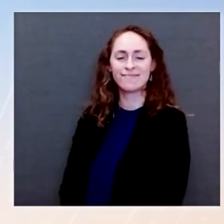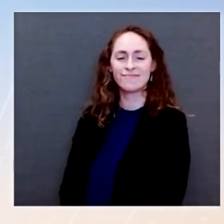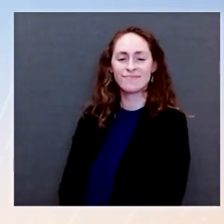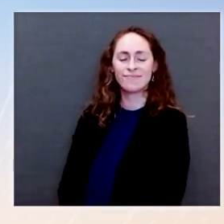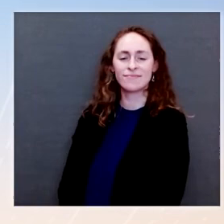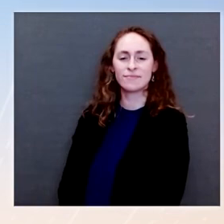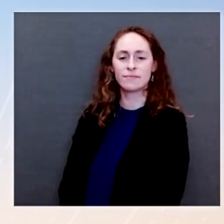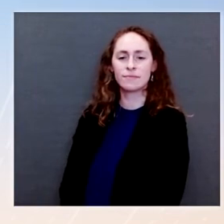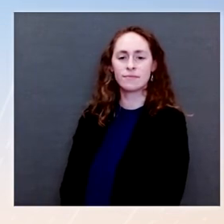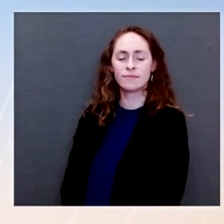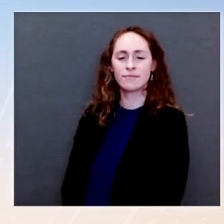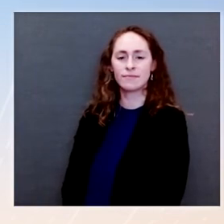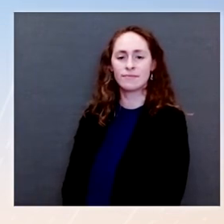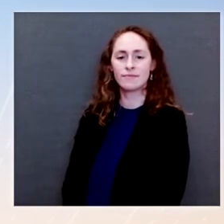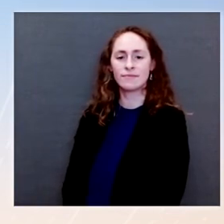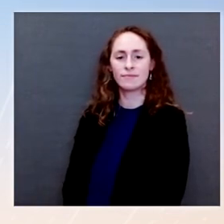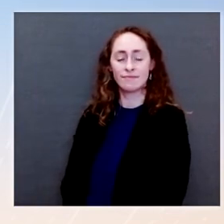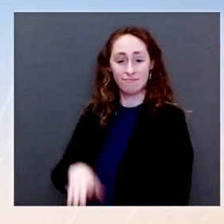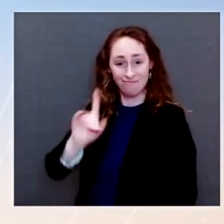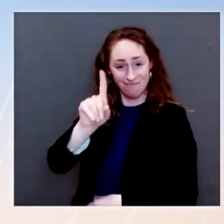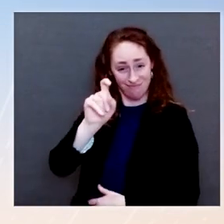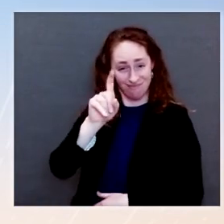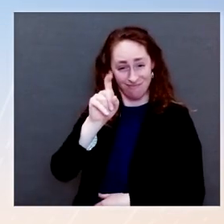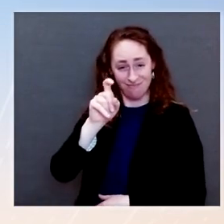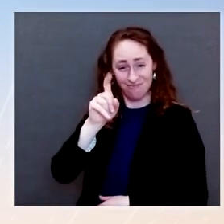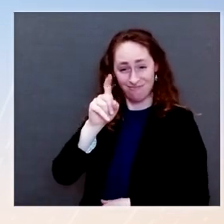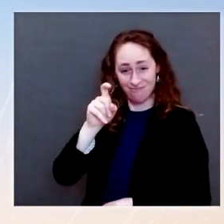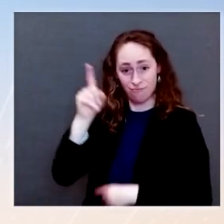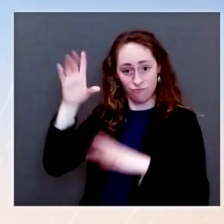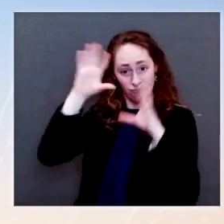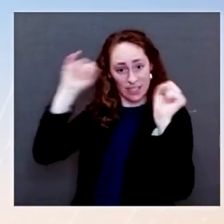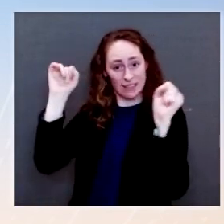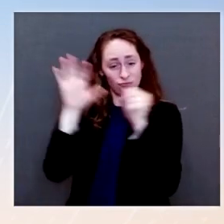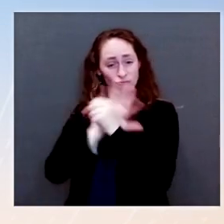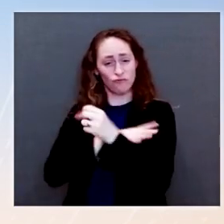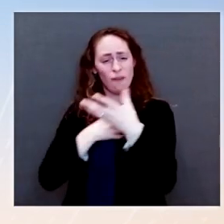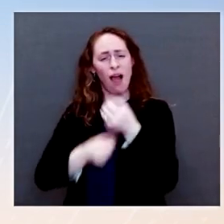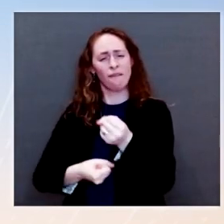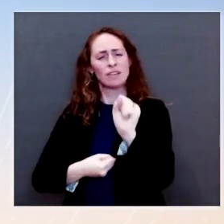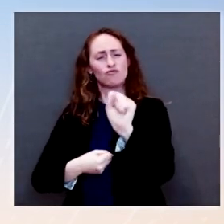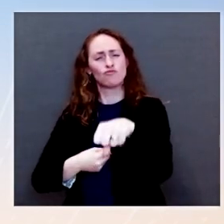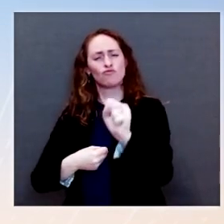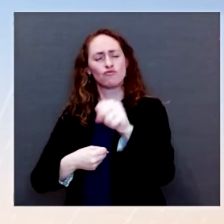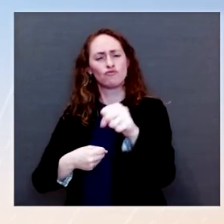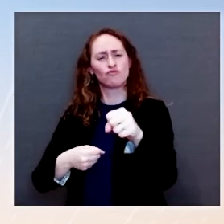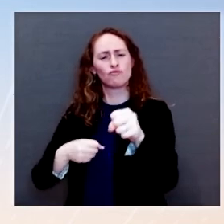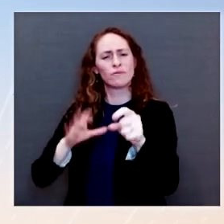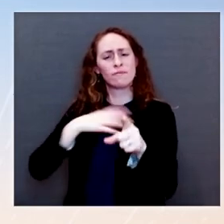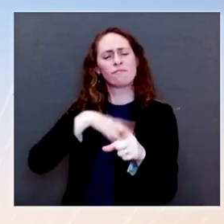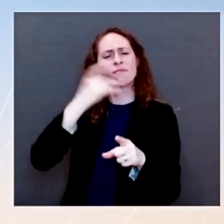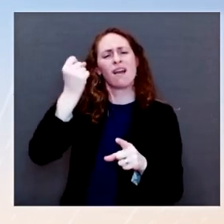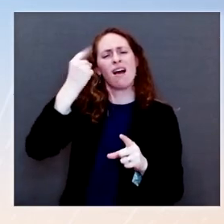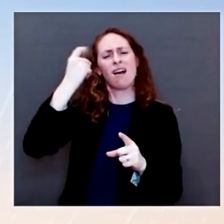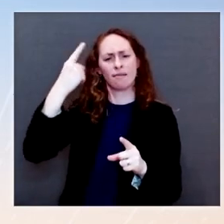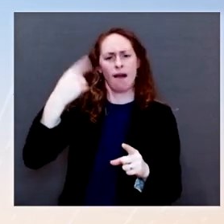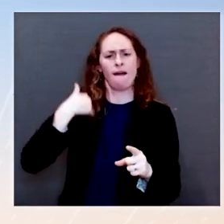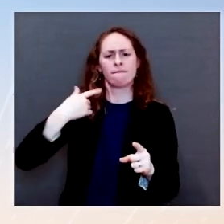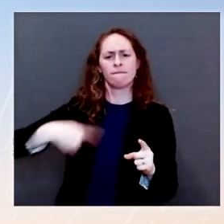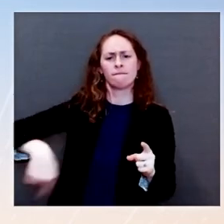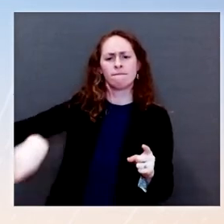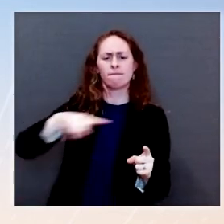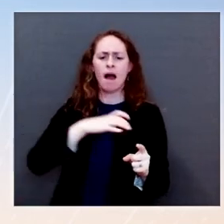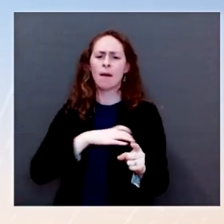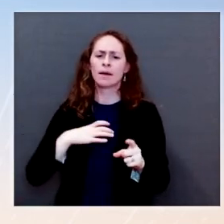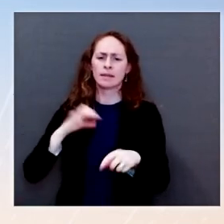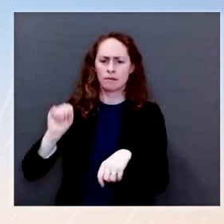know overall the committees can do their work, but it's still there's been these sticking points for quite some time, and